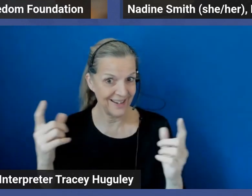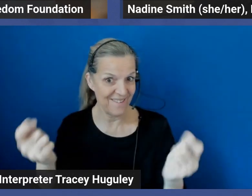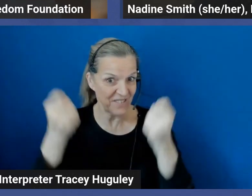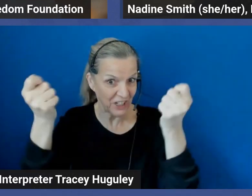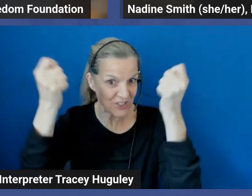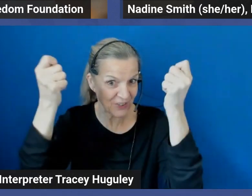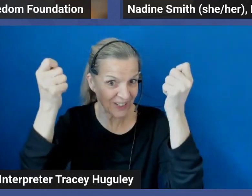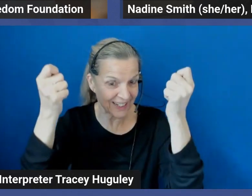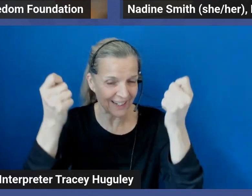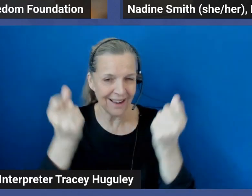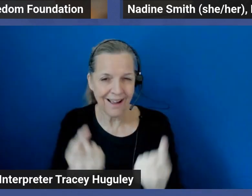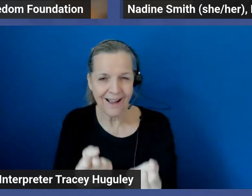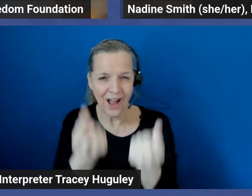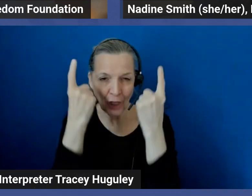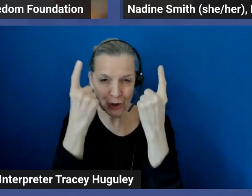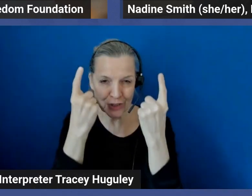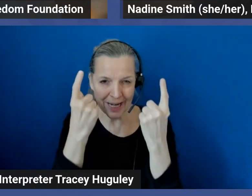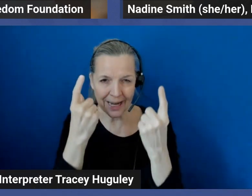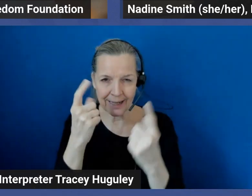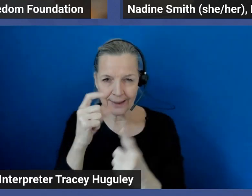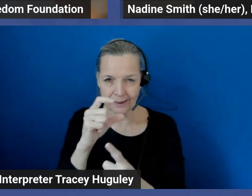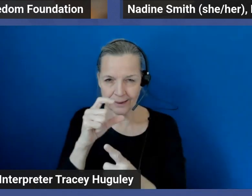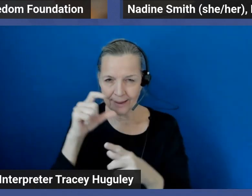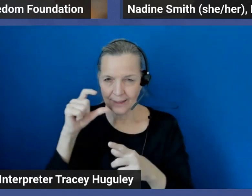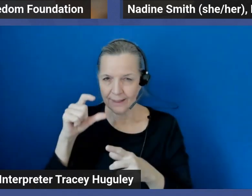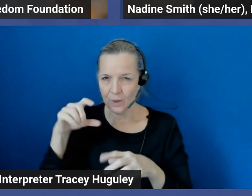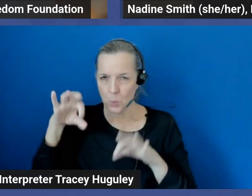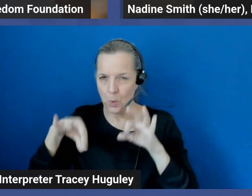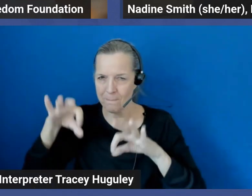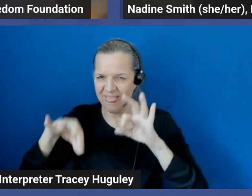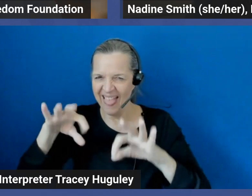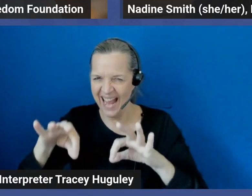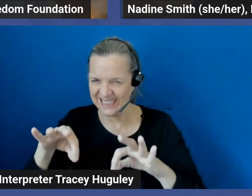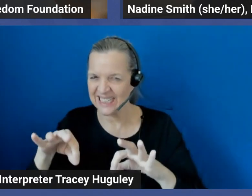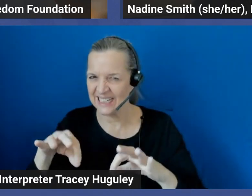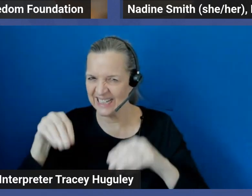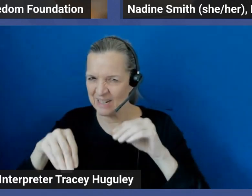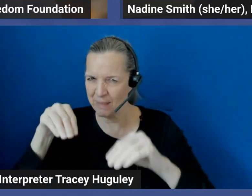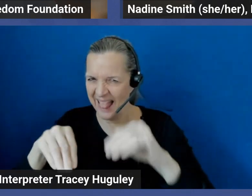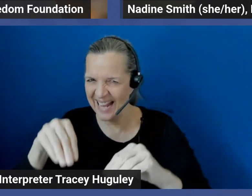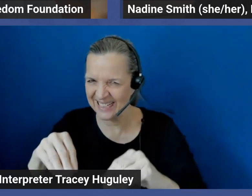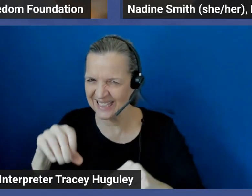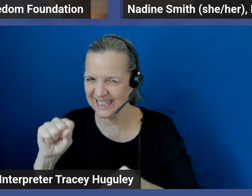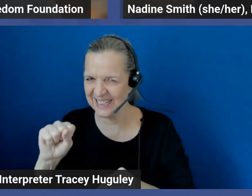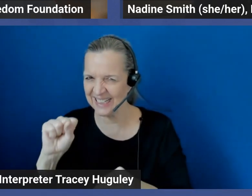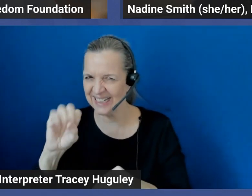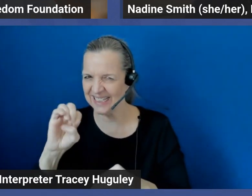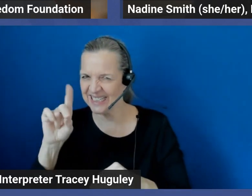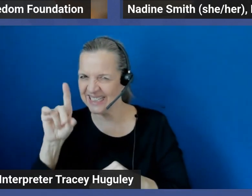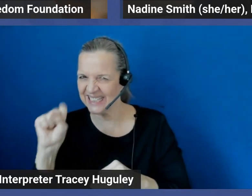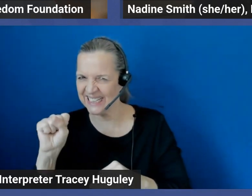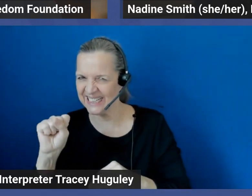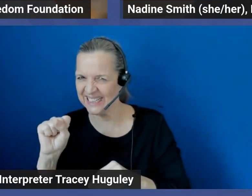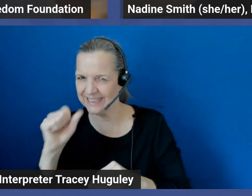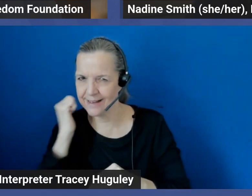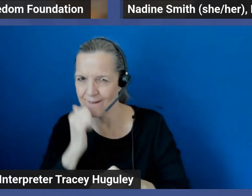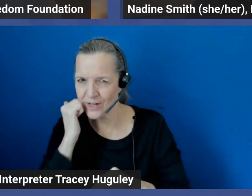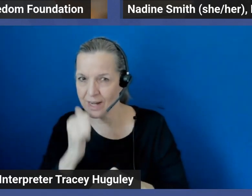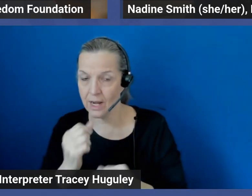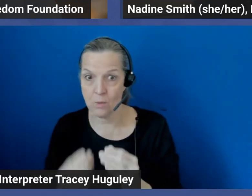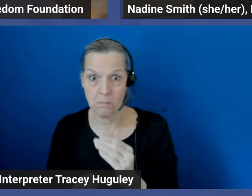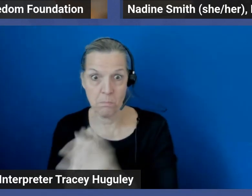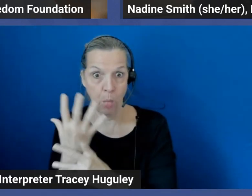that the seeds are being planted at all times. And that doesn't mean that they bloom immediately,